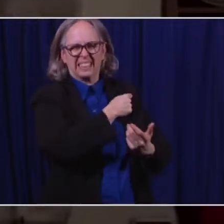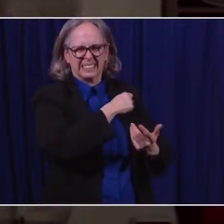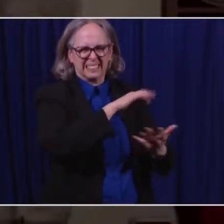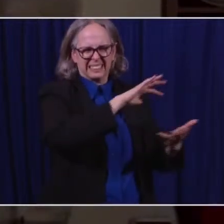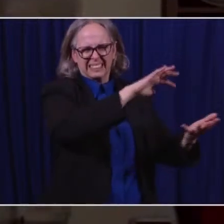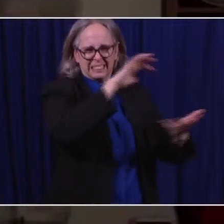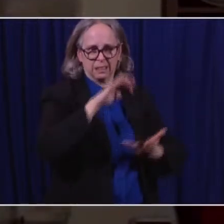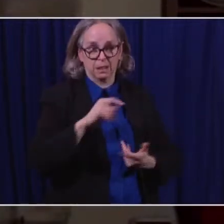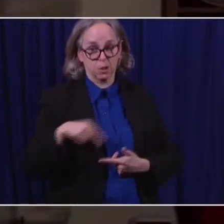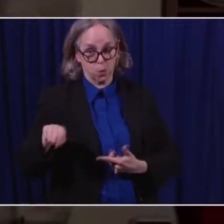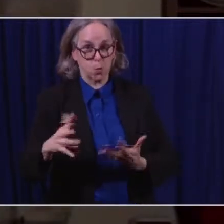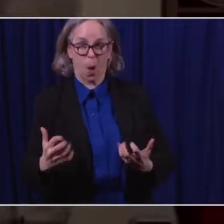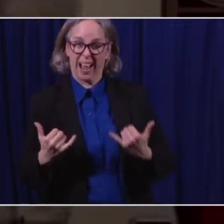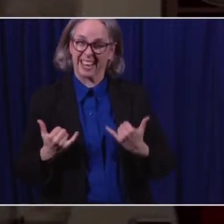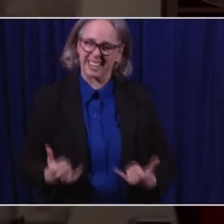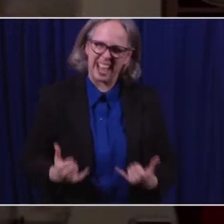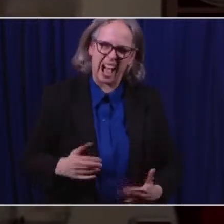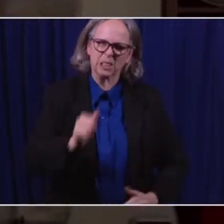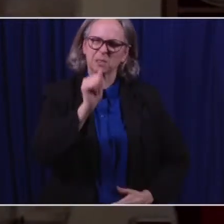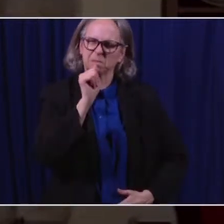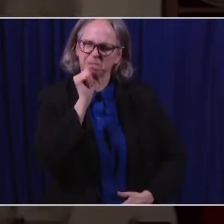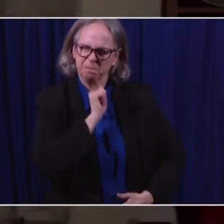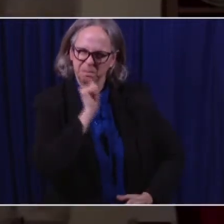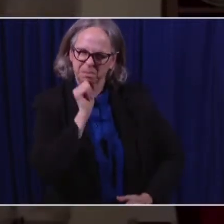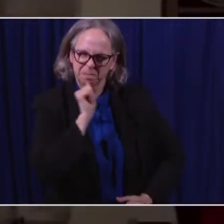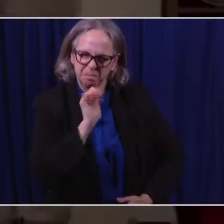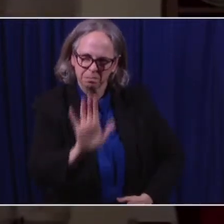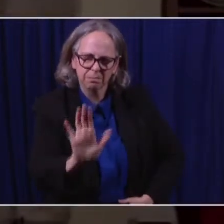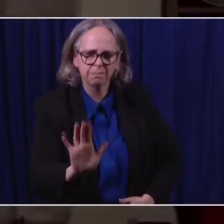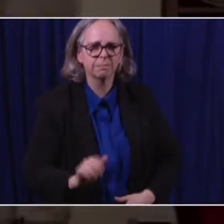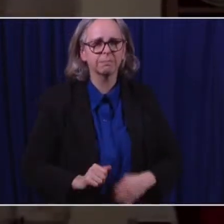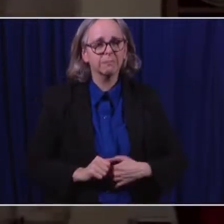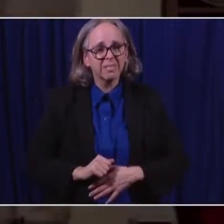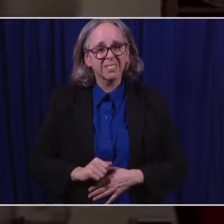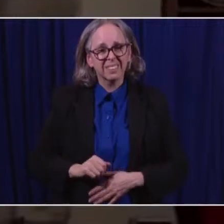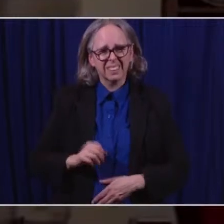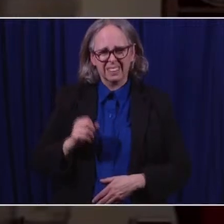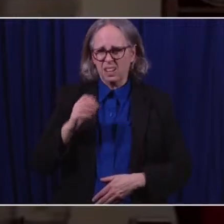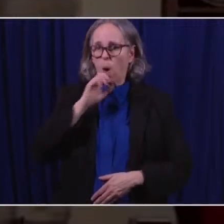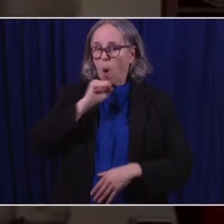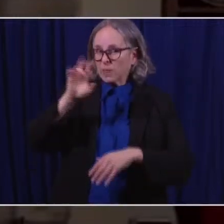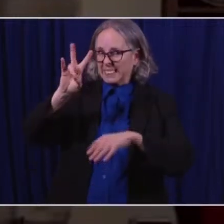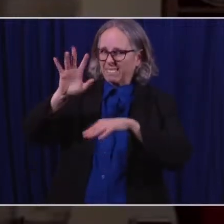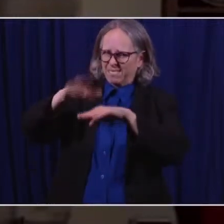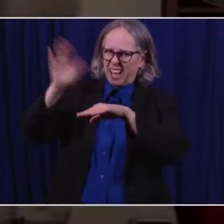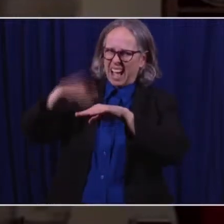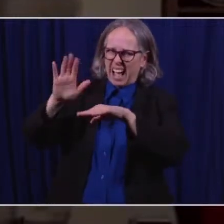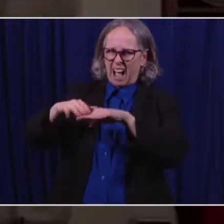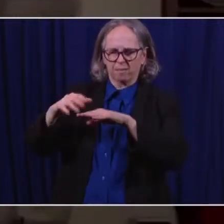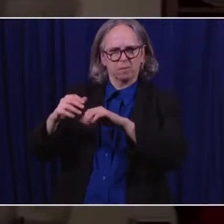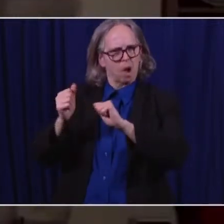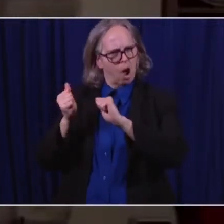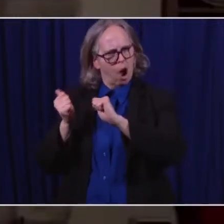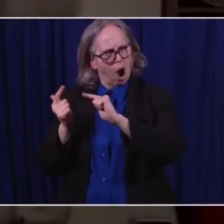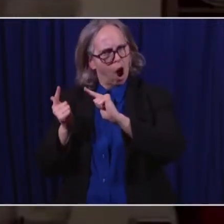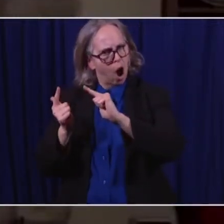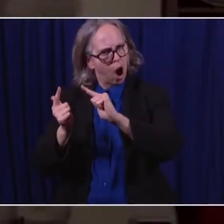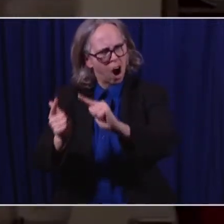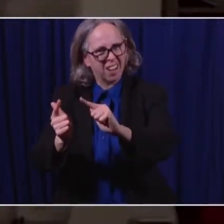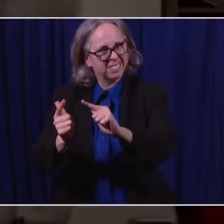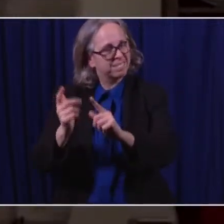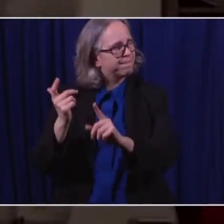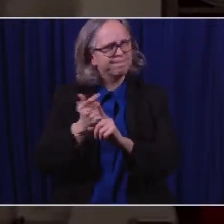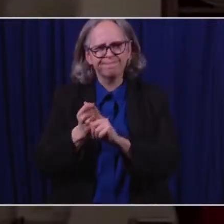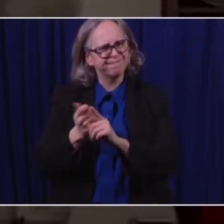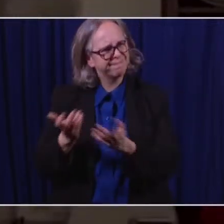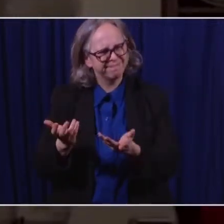is 75 and over, but we're going to continue to do what we can to get more vaccine out. At the same